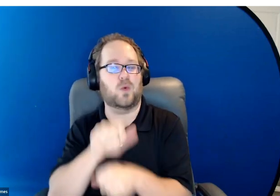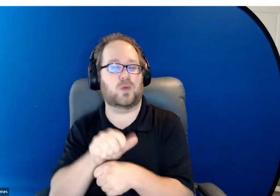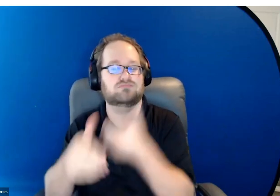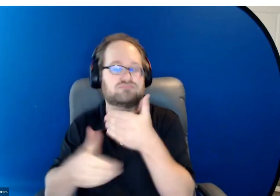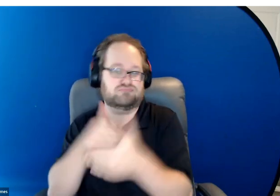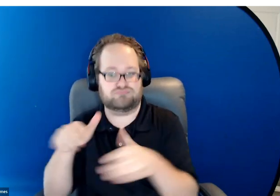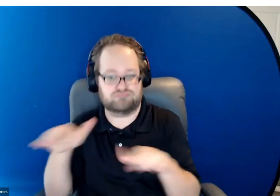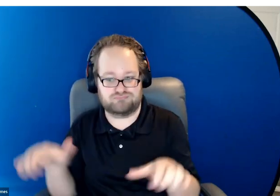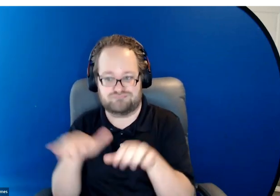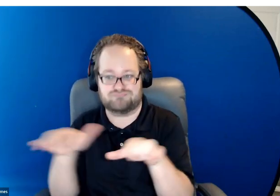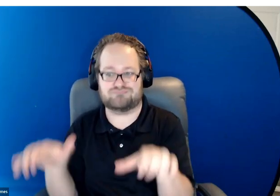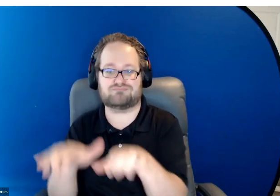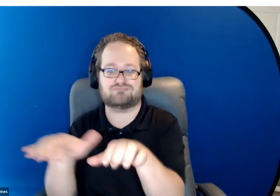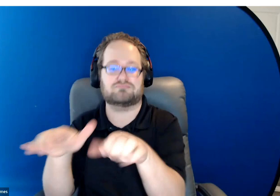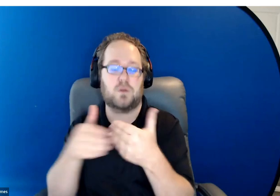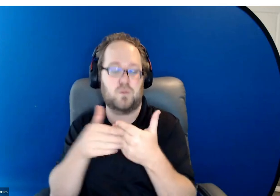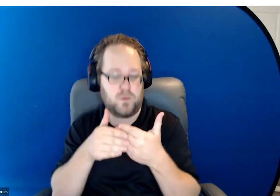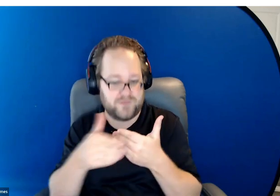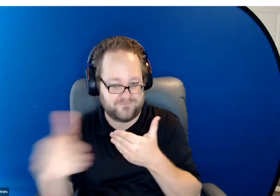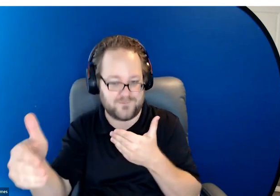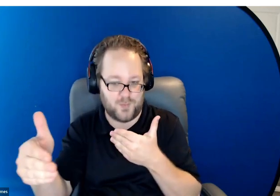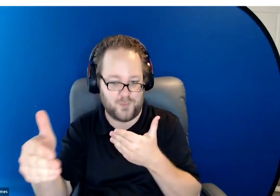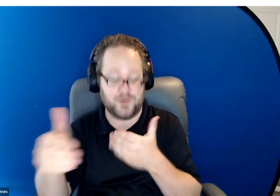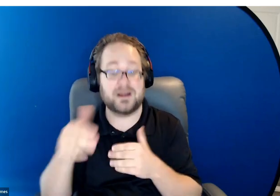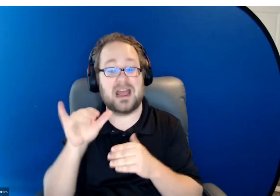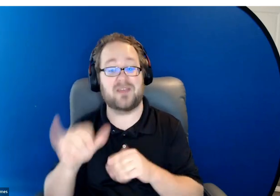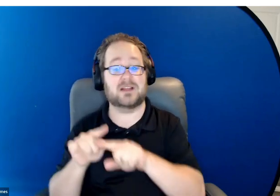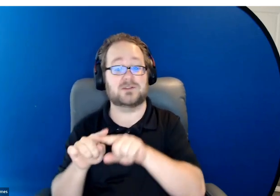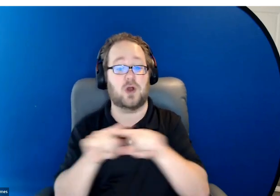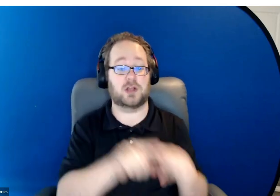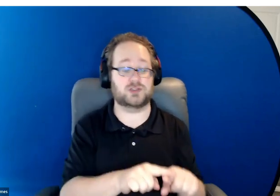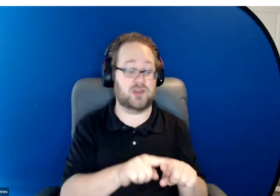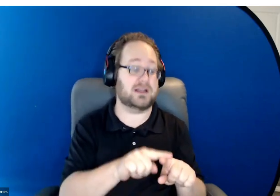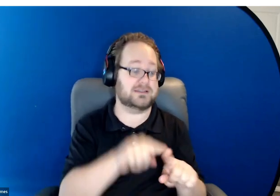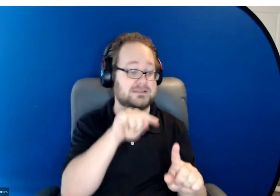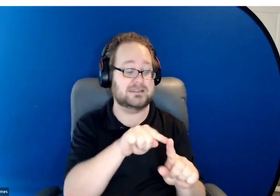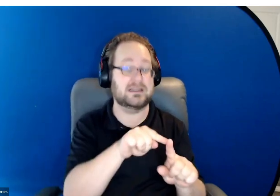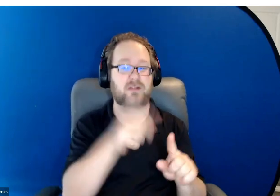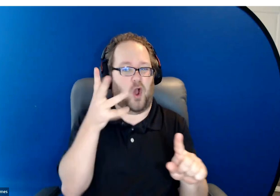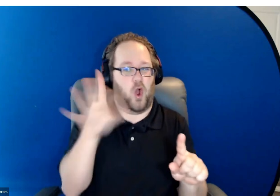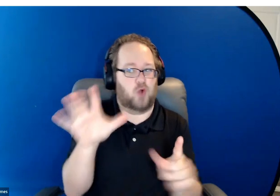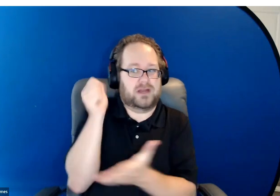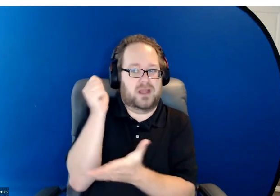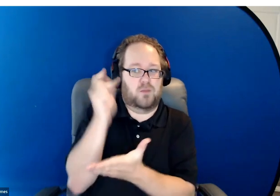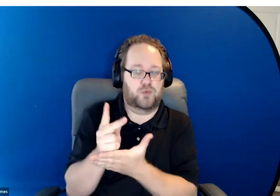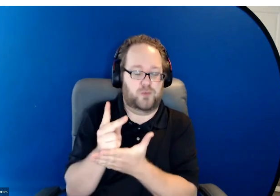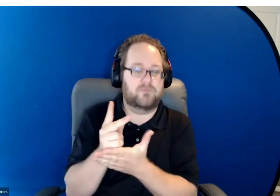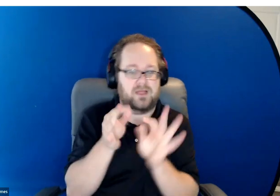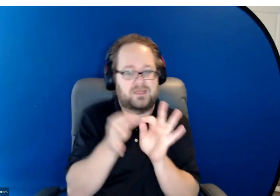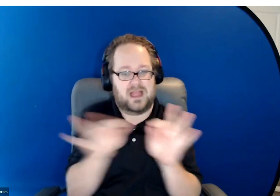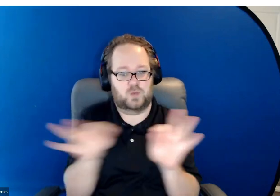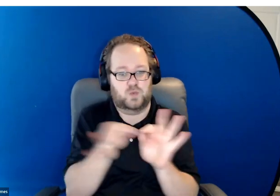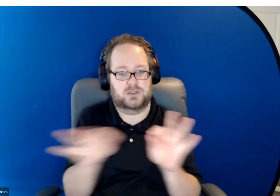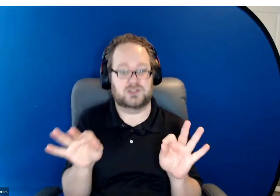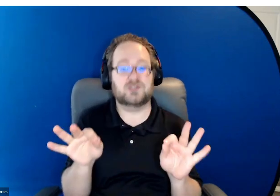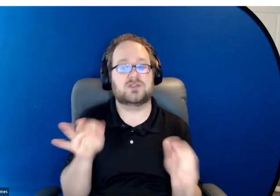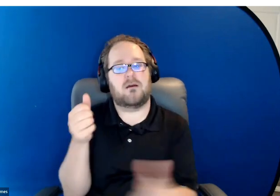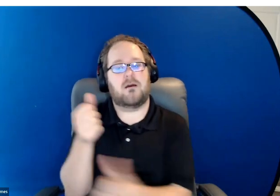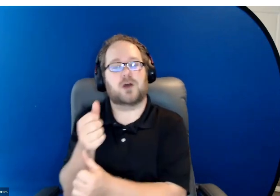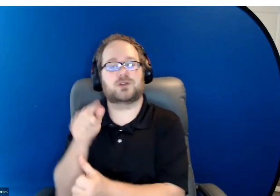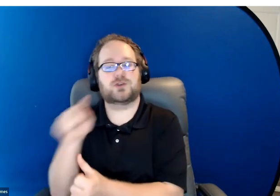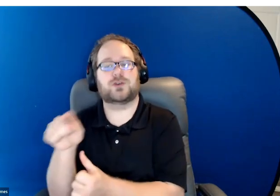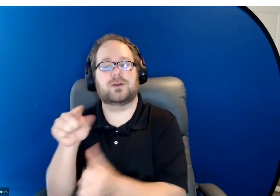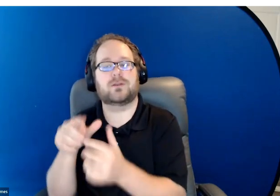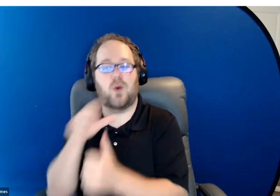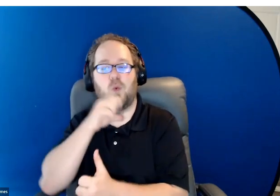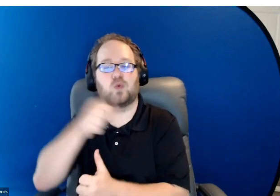domains are based on the authorizing language in the Older Americans Act. The first domain is centered on